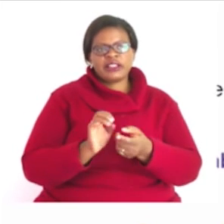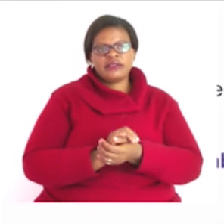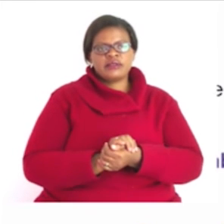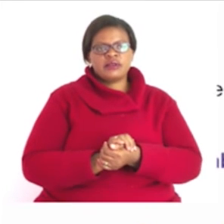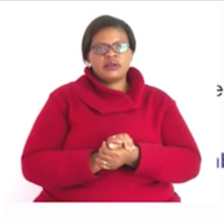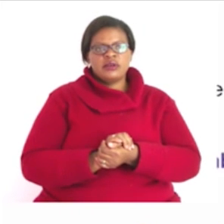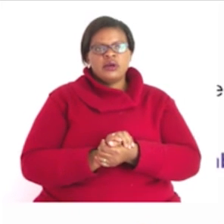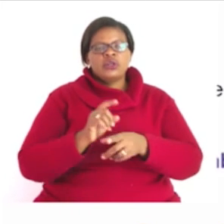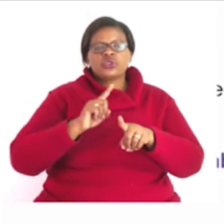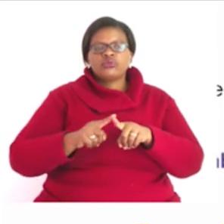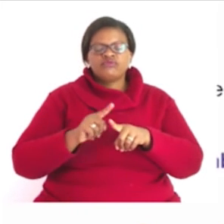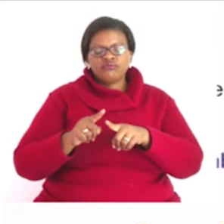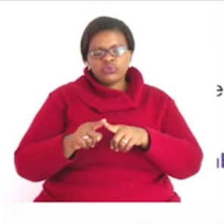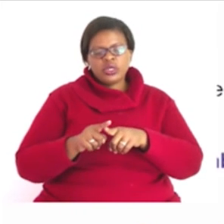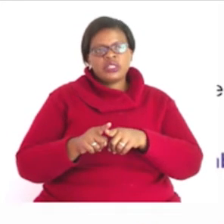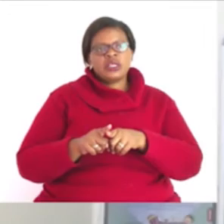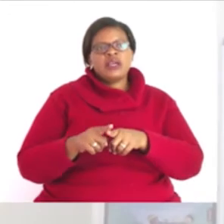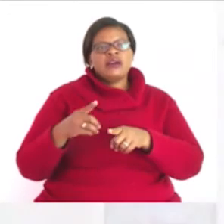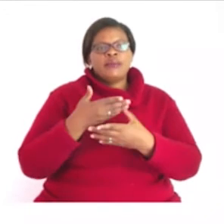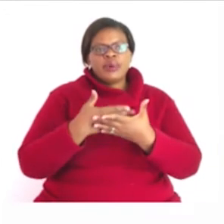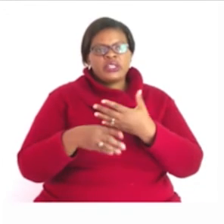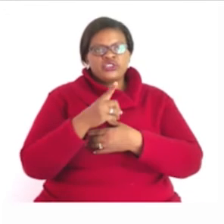go back to the previous page on page 10.